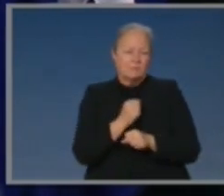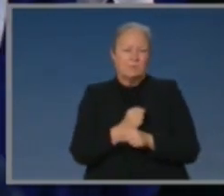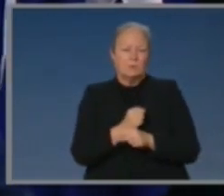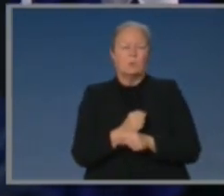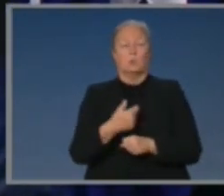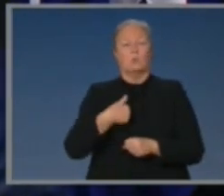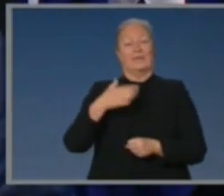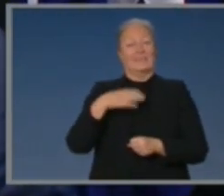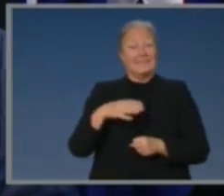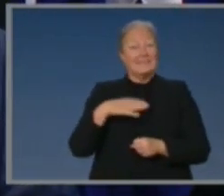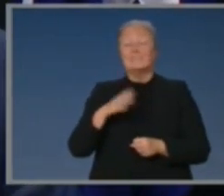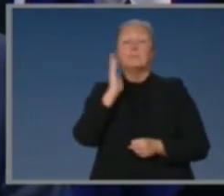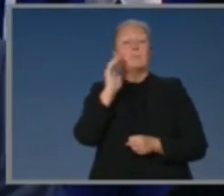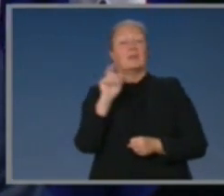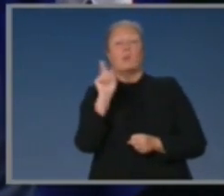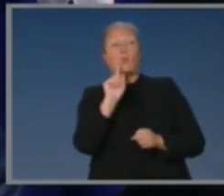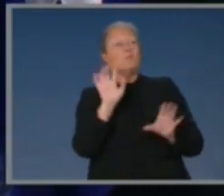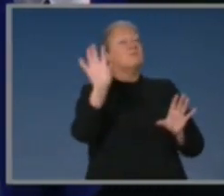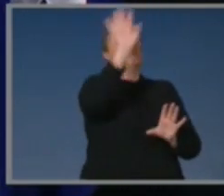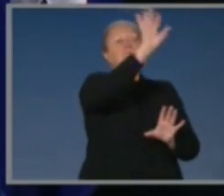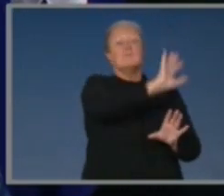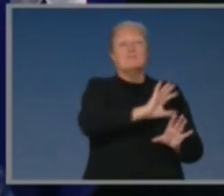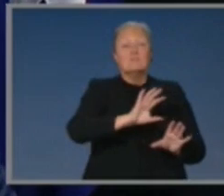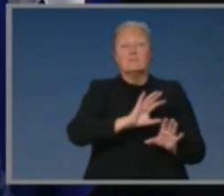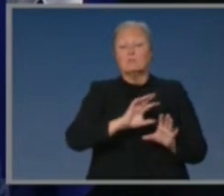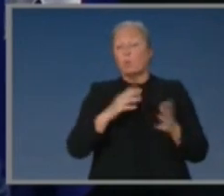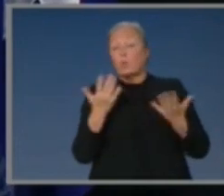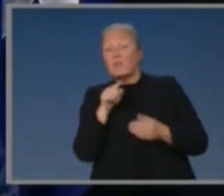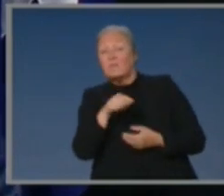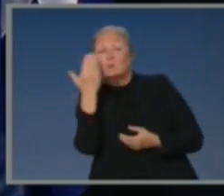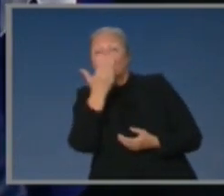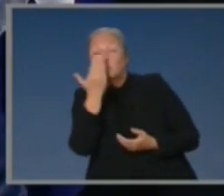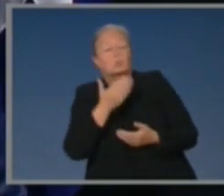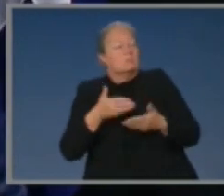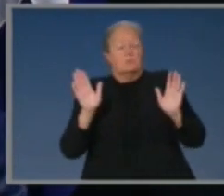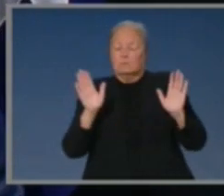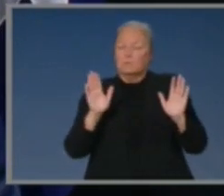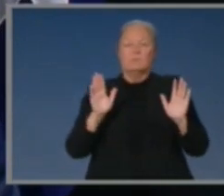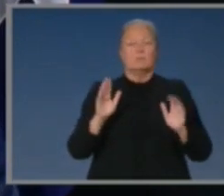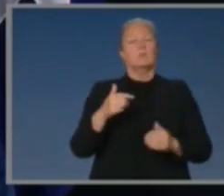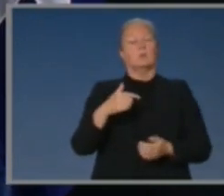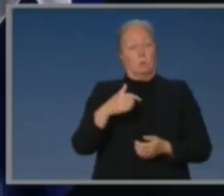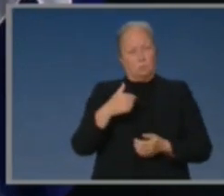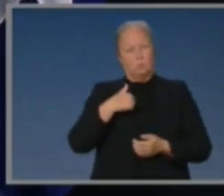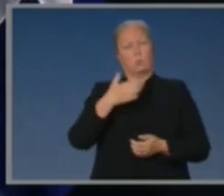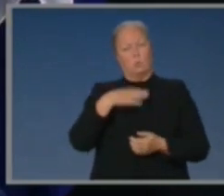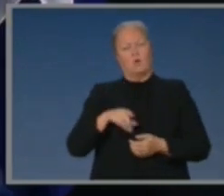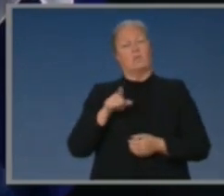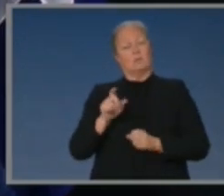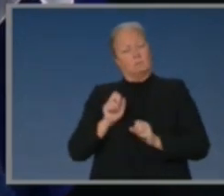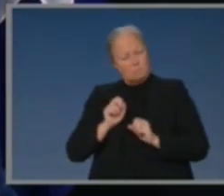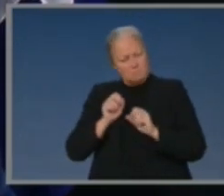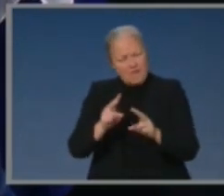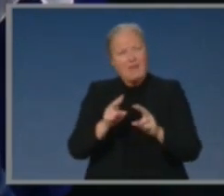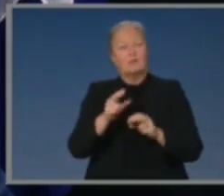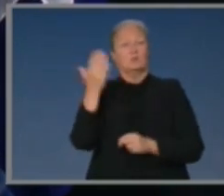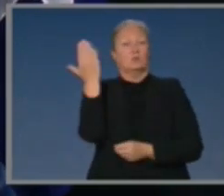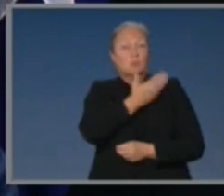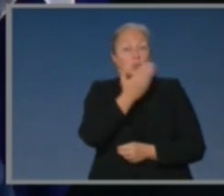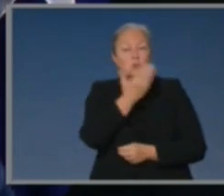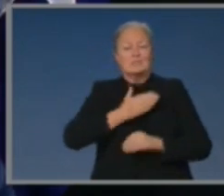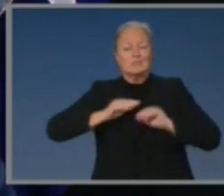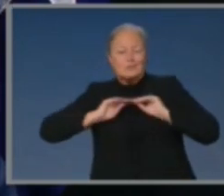state or territory that non-state school is in, to return to in-classroom teaching, and